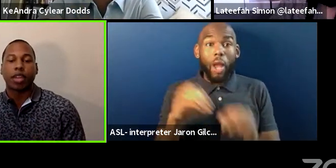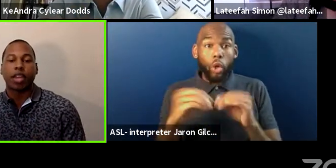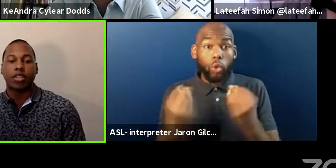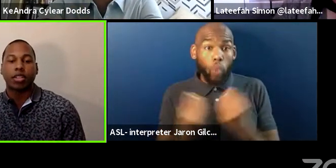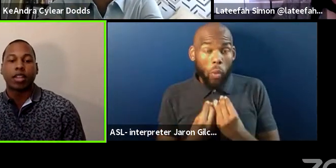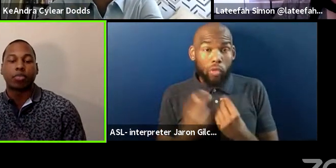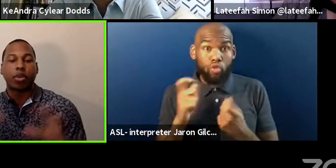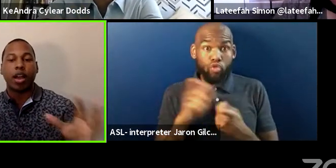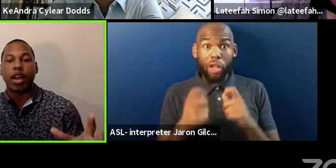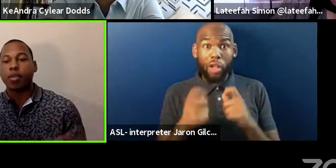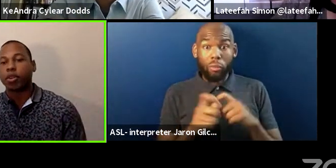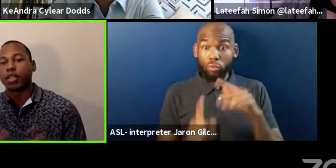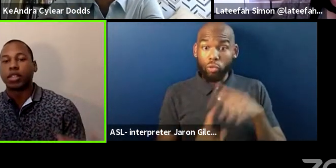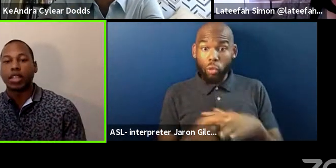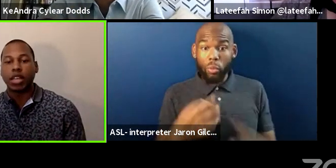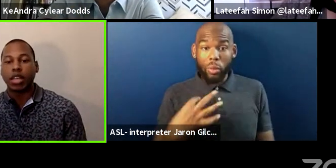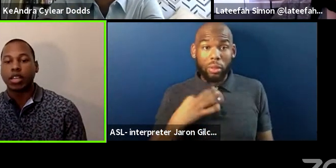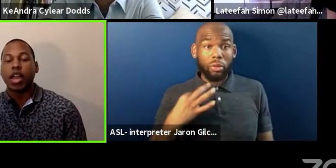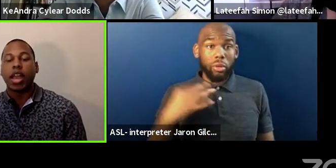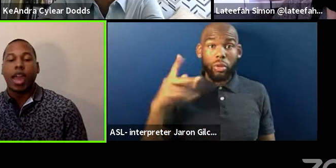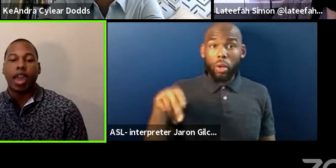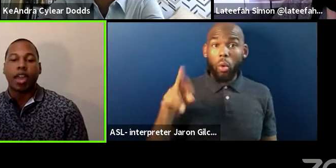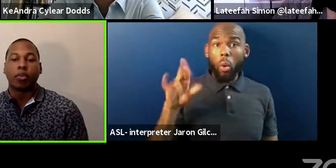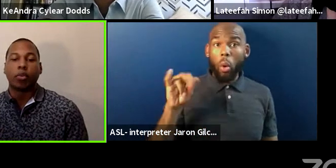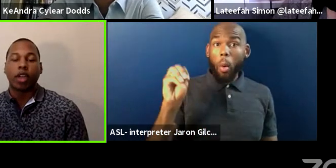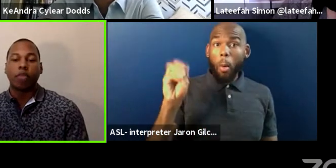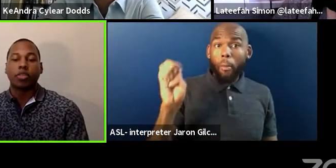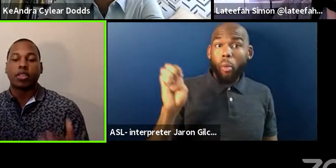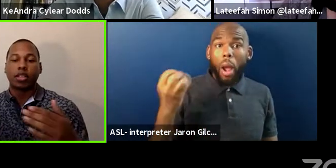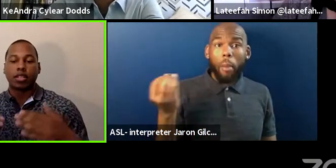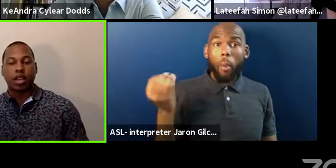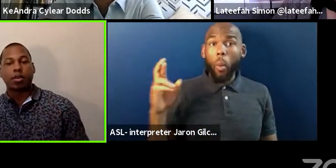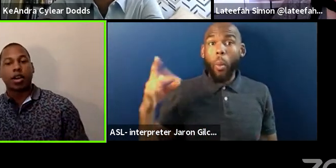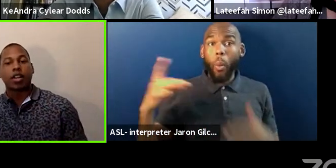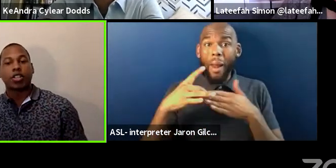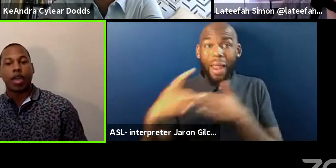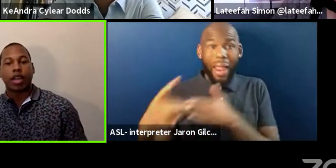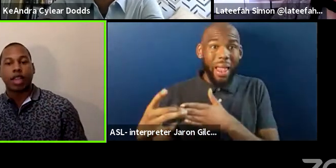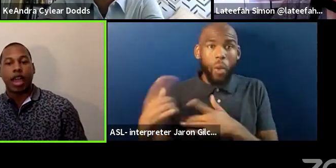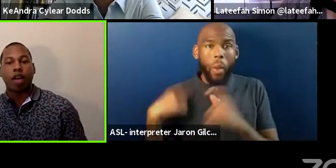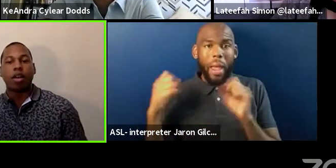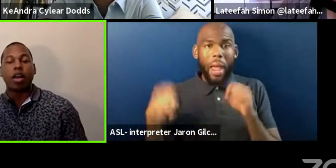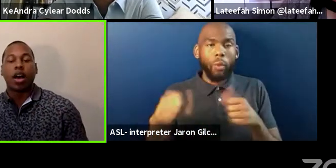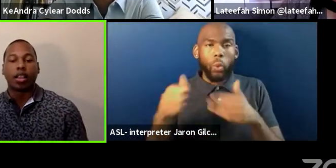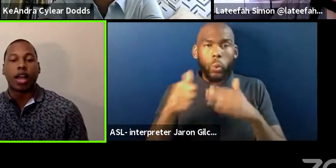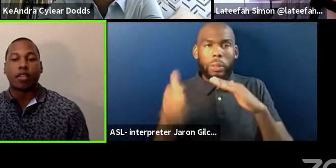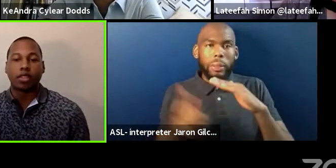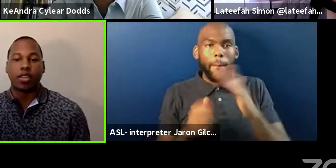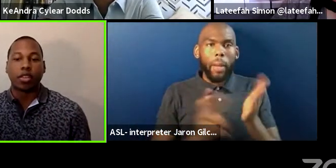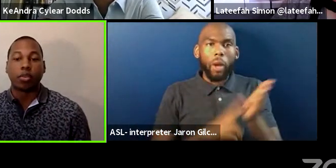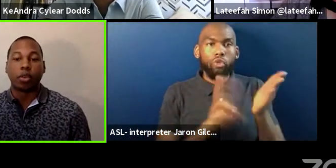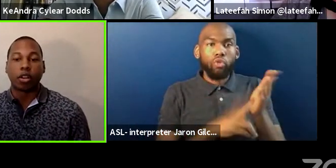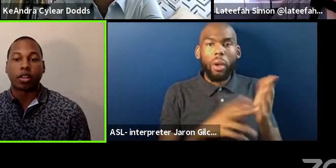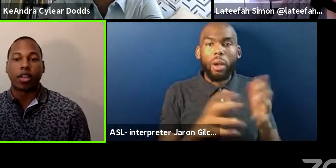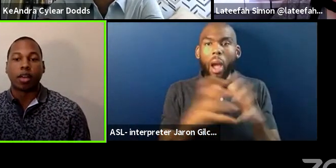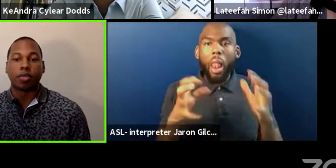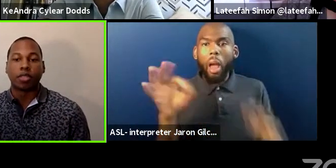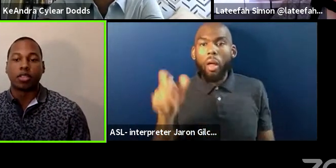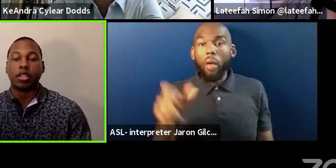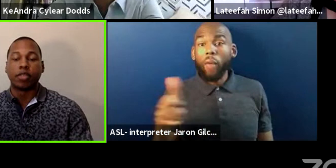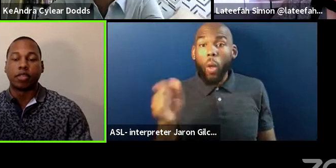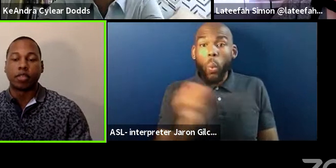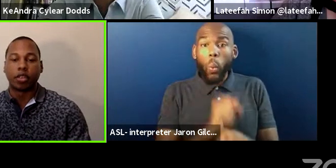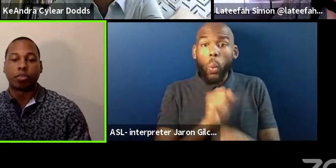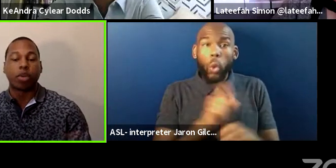on the application as prime or as lead, and we're able to then subcontract out a lot of the other work